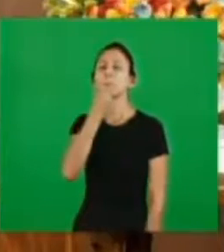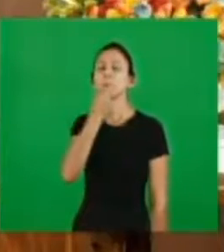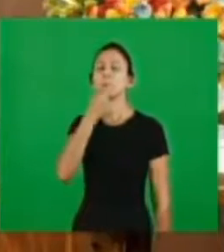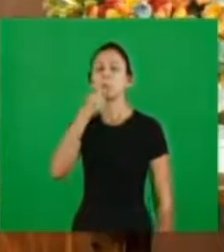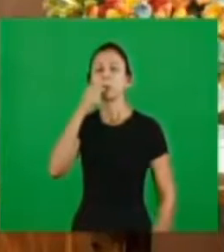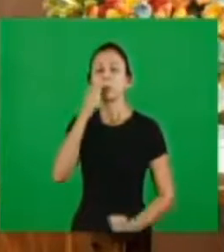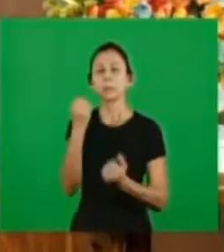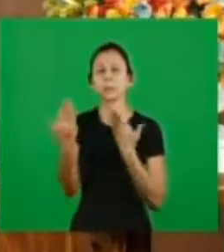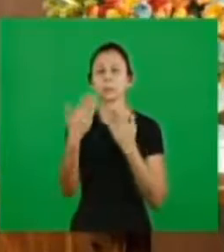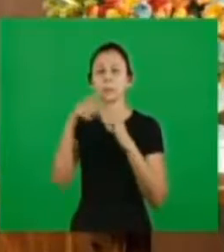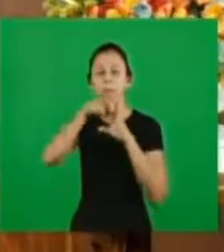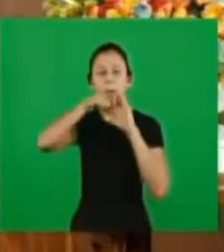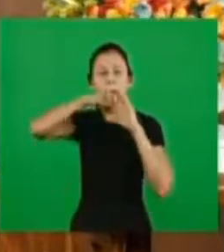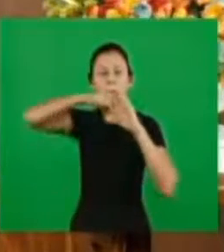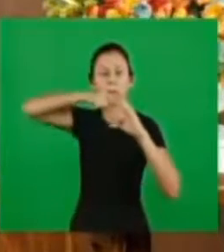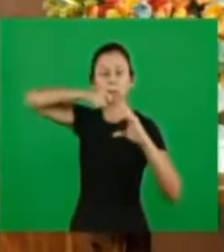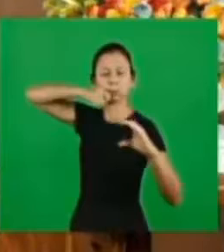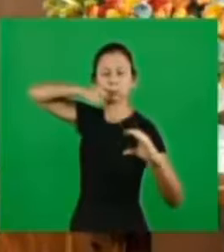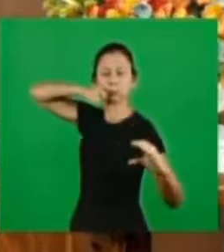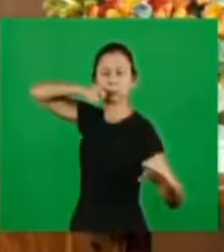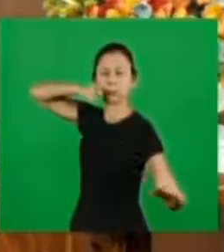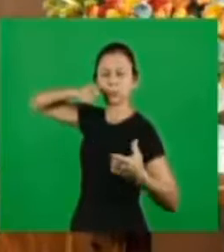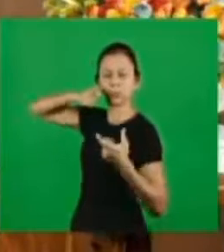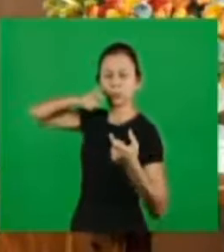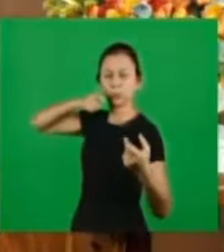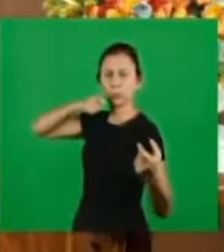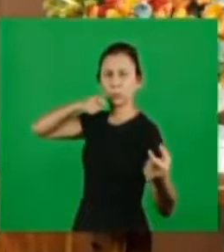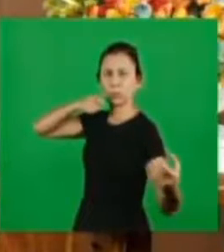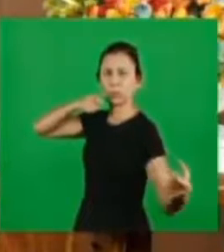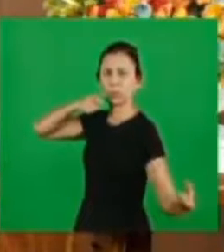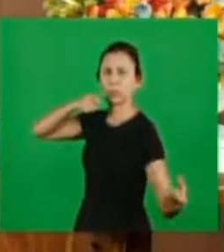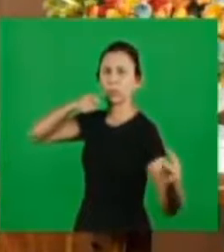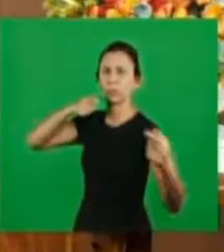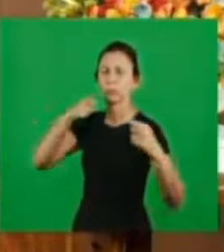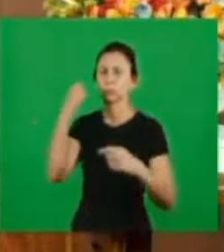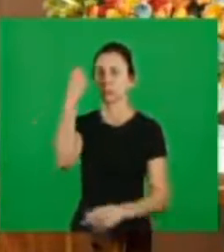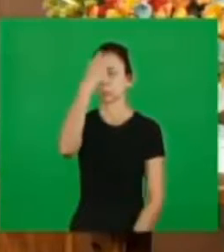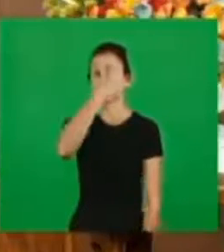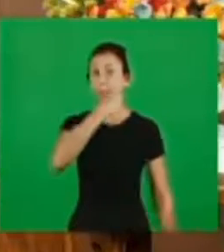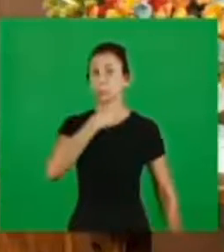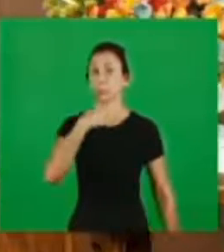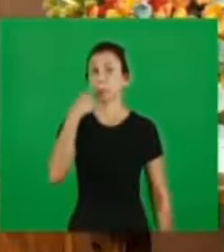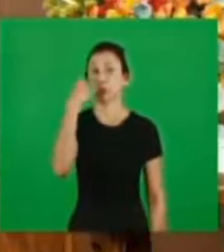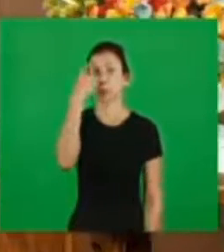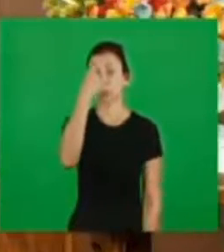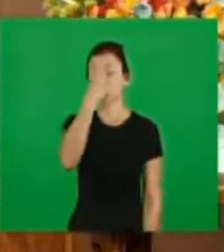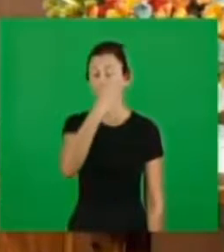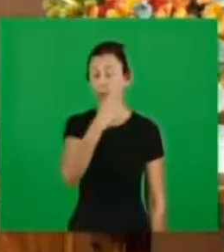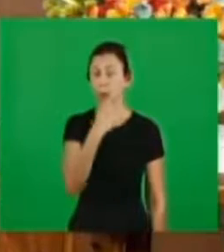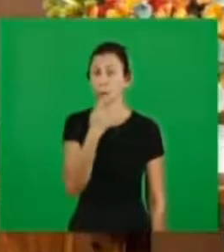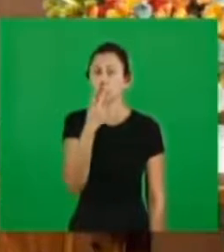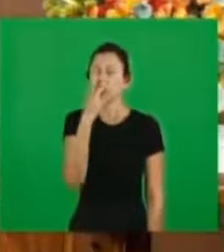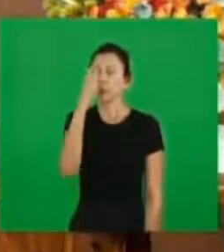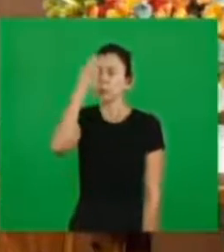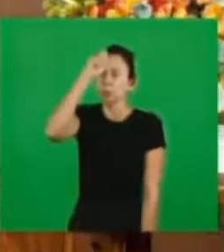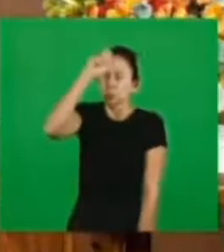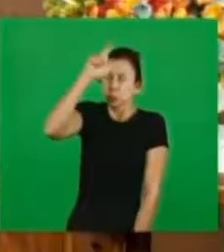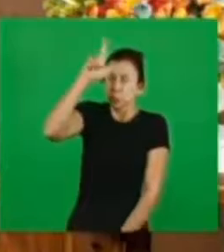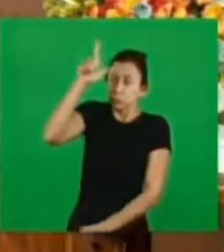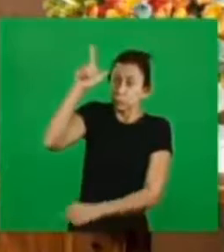sharp two-edged sword, and his countenance was like the